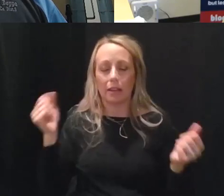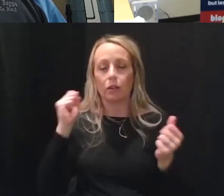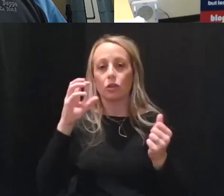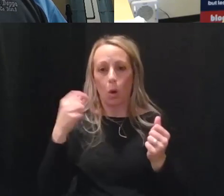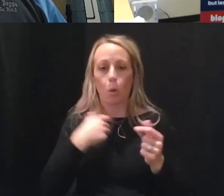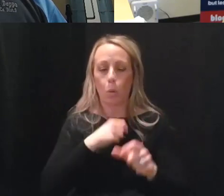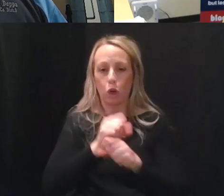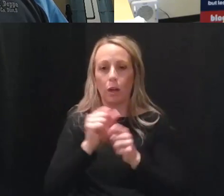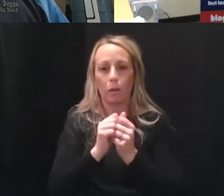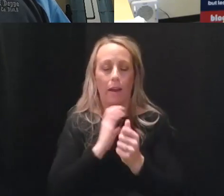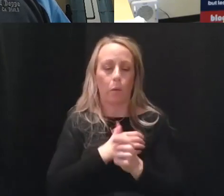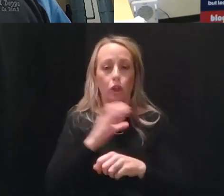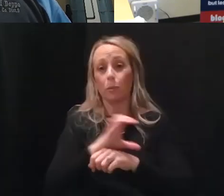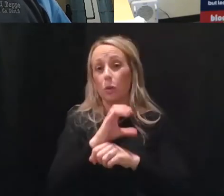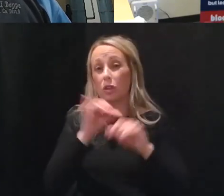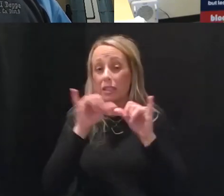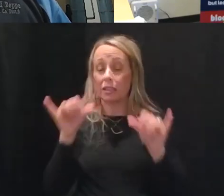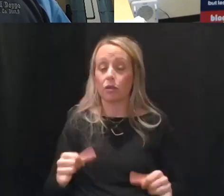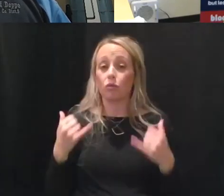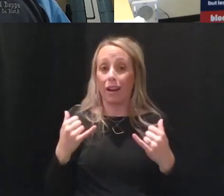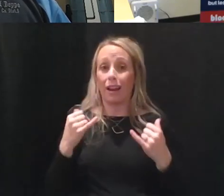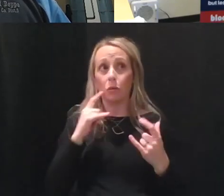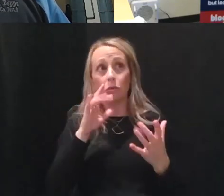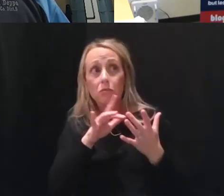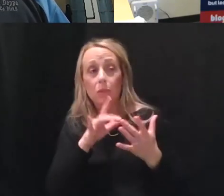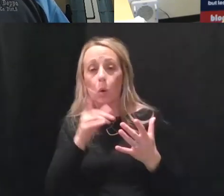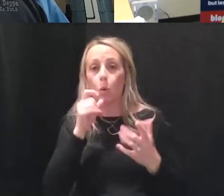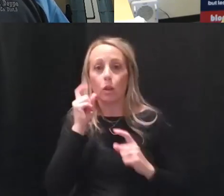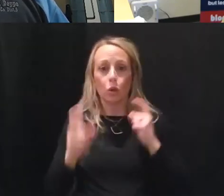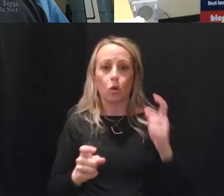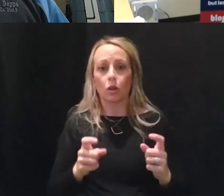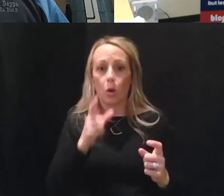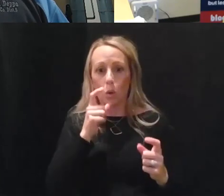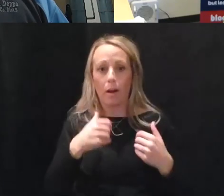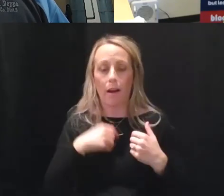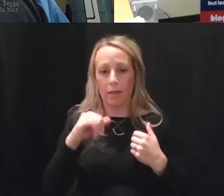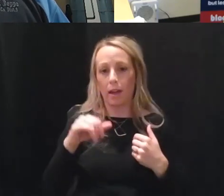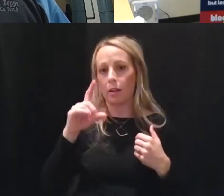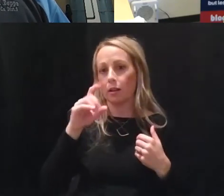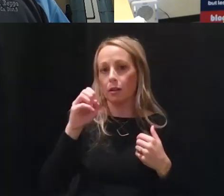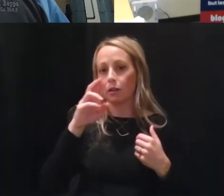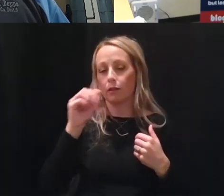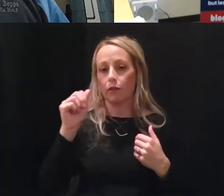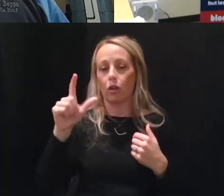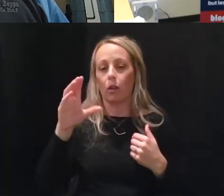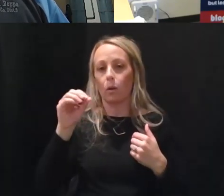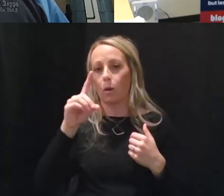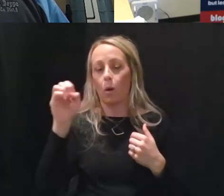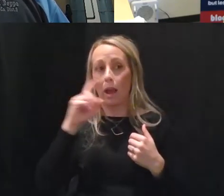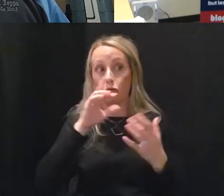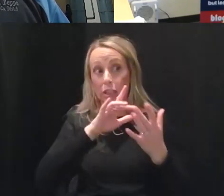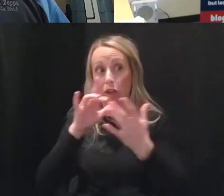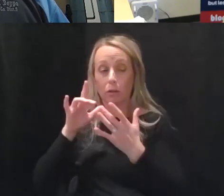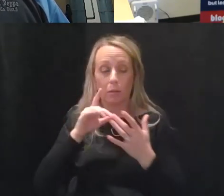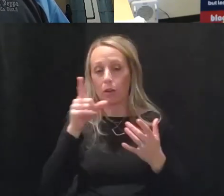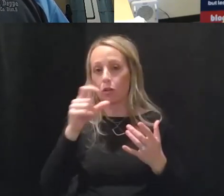system to contact, figure out who those donors are that have that deferral code, and then reach out to them and let them know that they're no